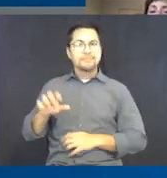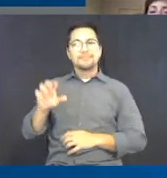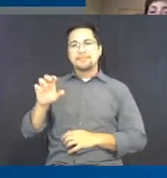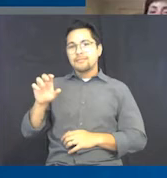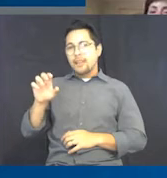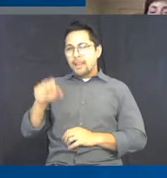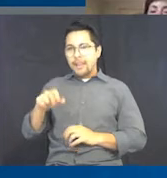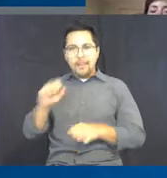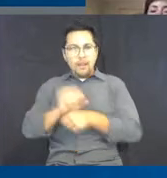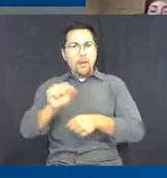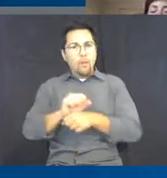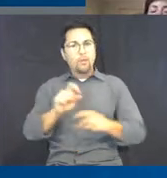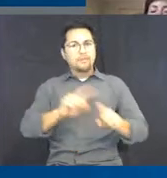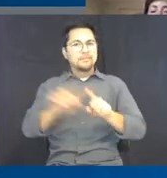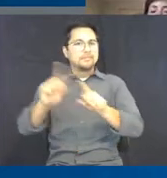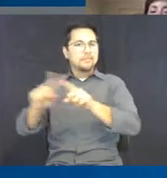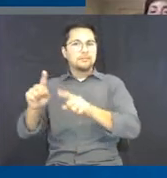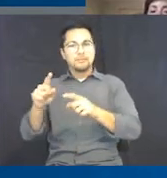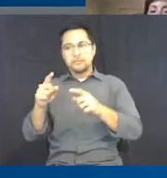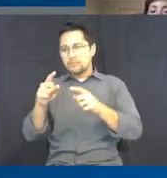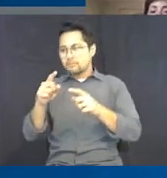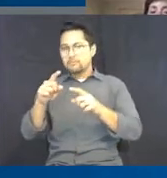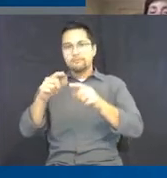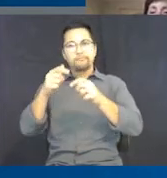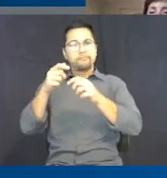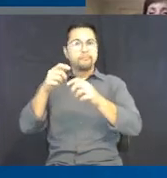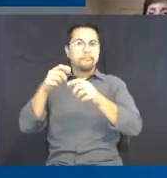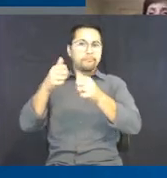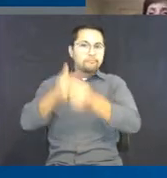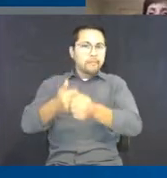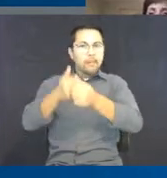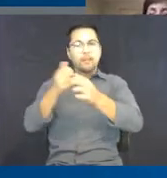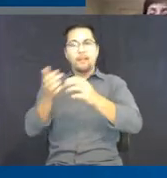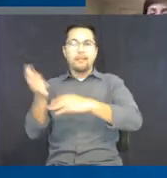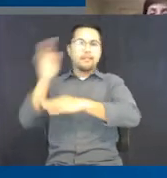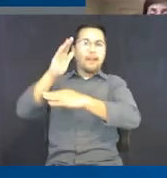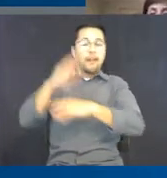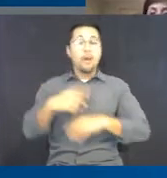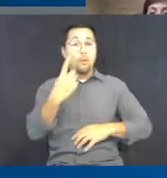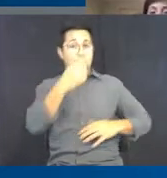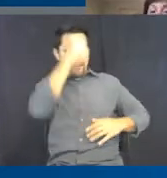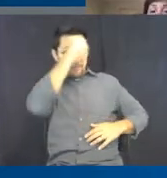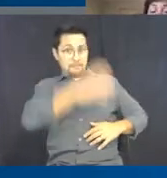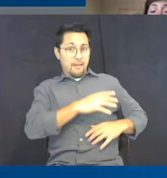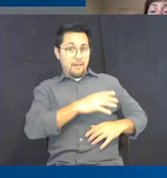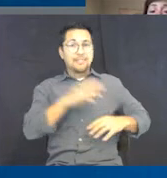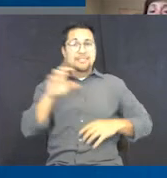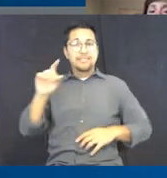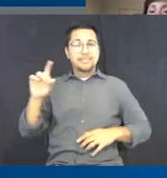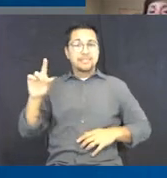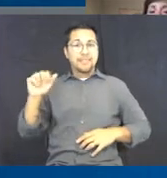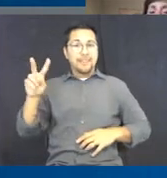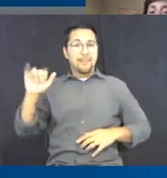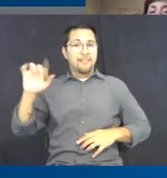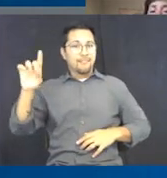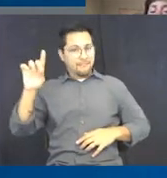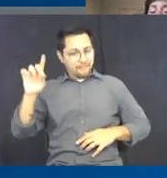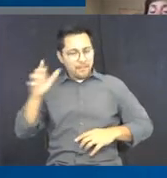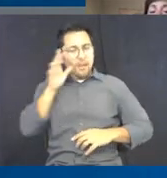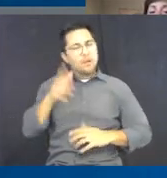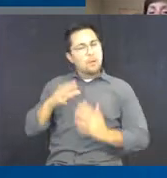into bed at night. He gets an audible prompt reminding him to put on his CPAP machine. If he's not out of